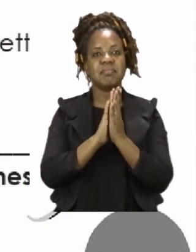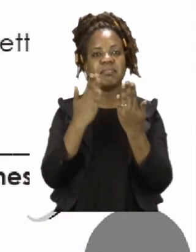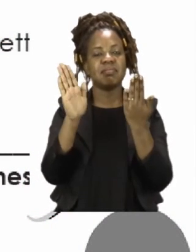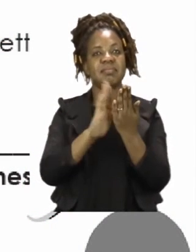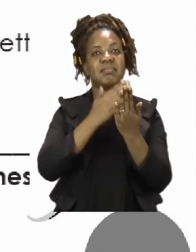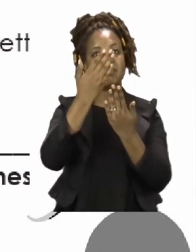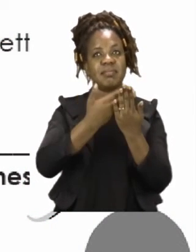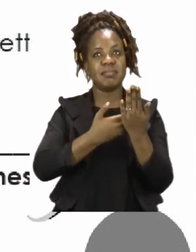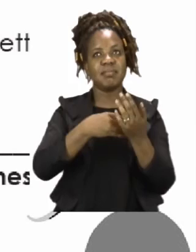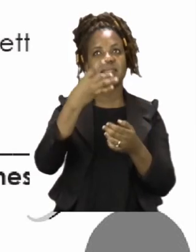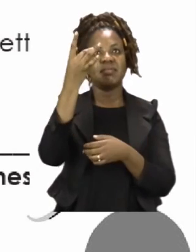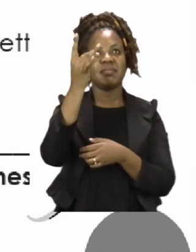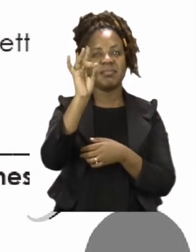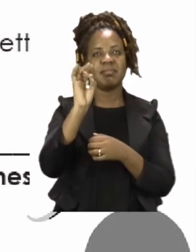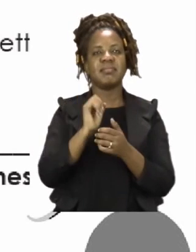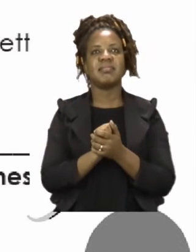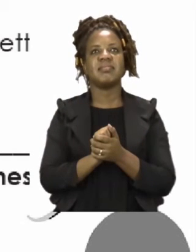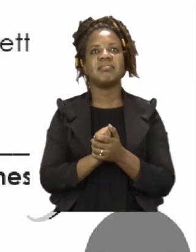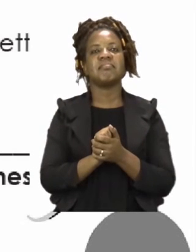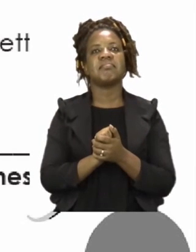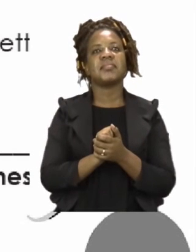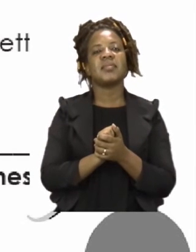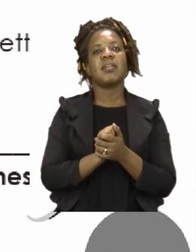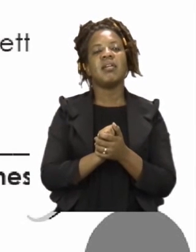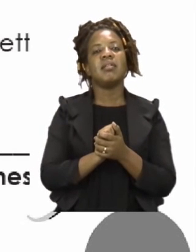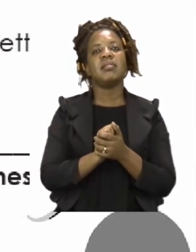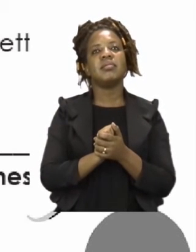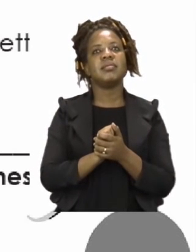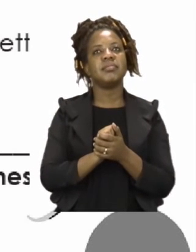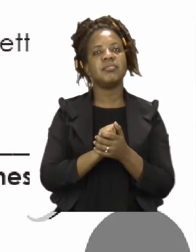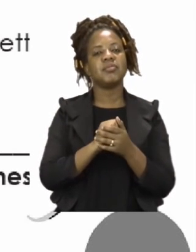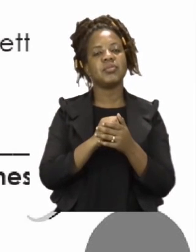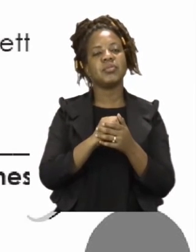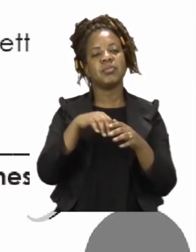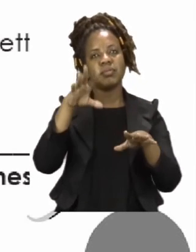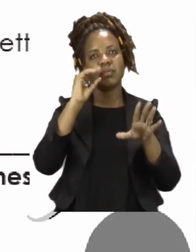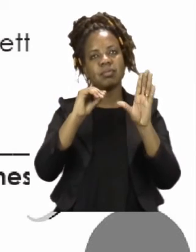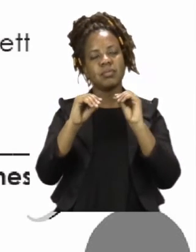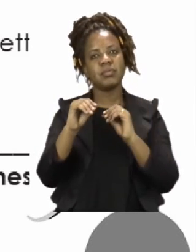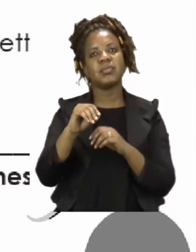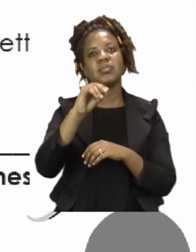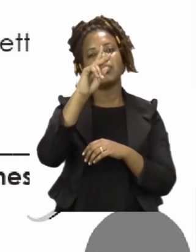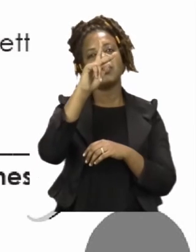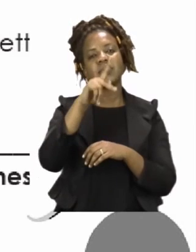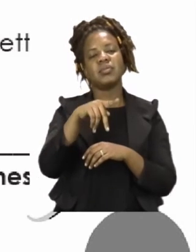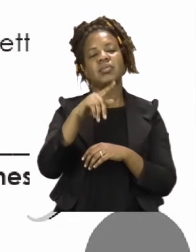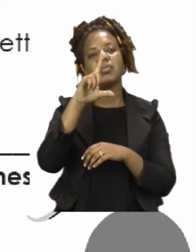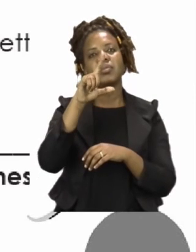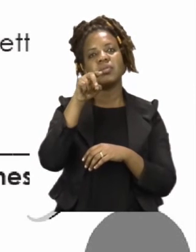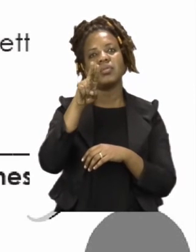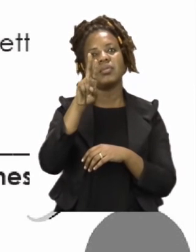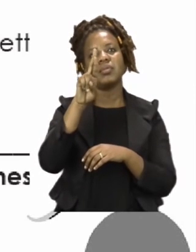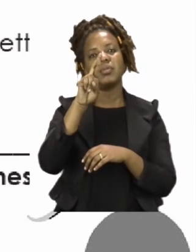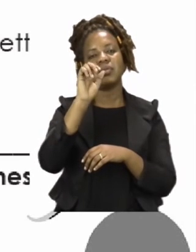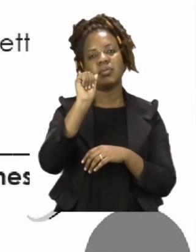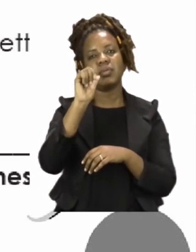doing irregular plural noun. Now before we answer any of the questions